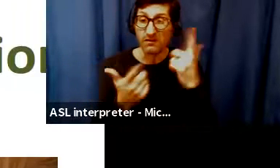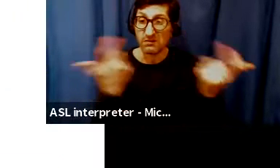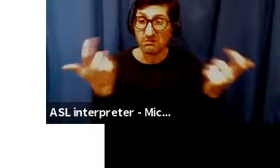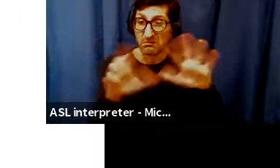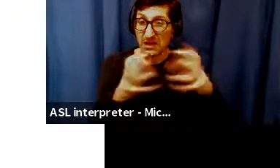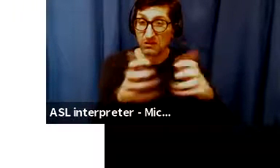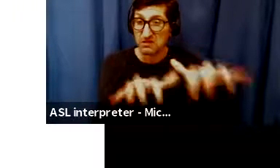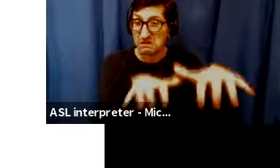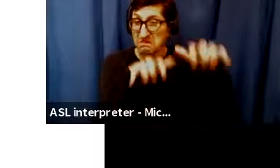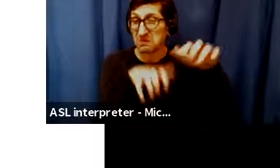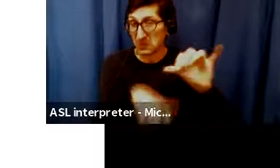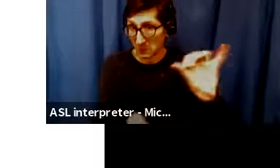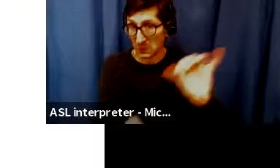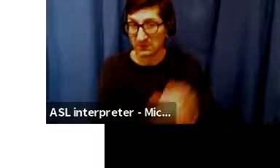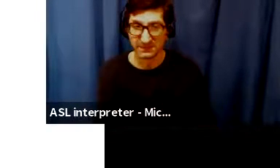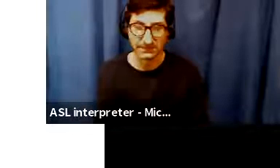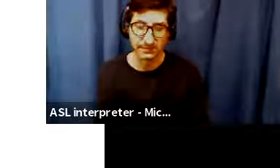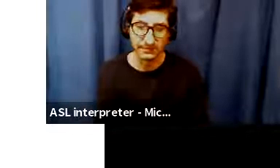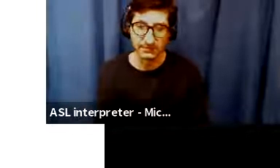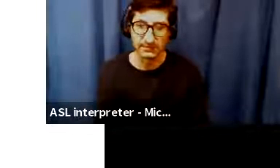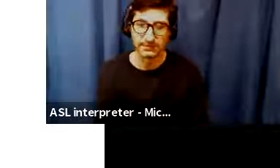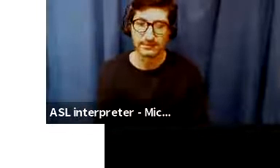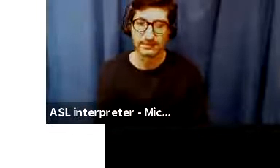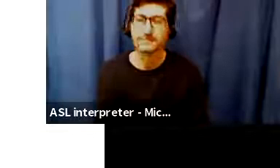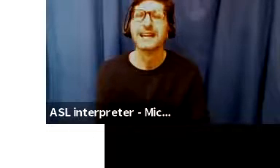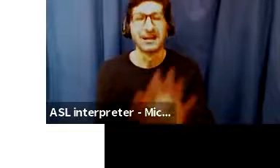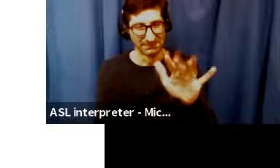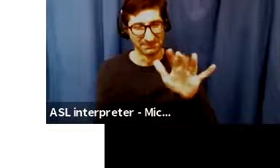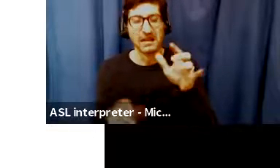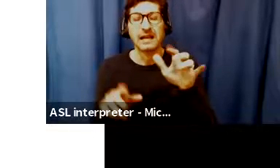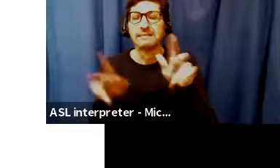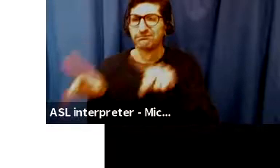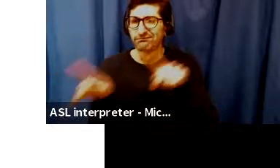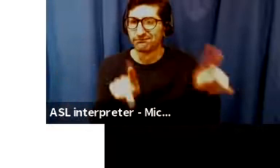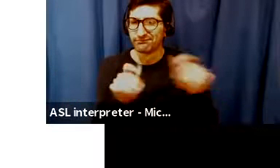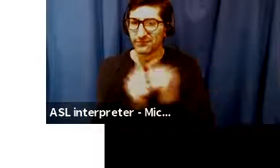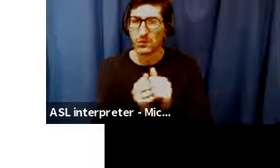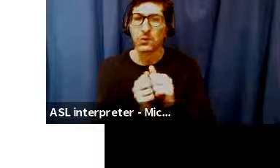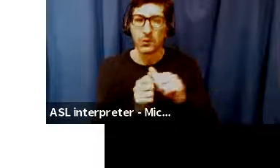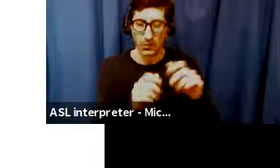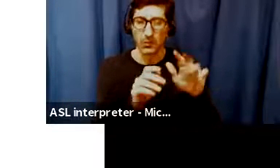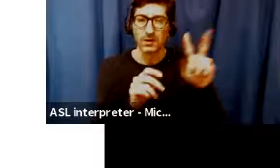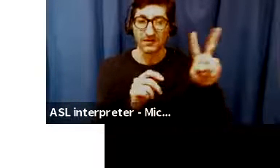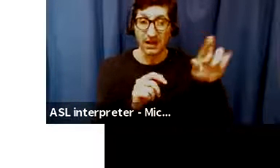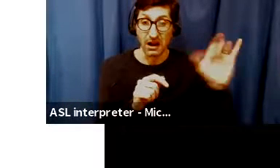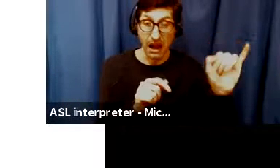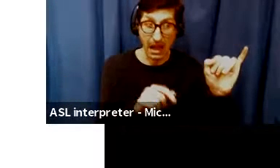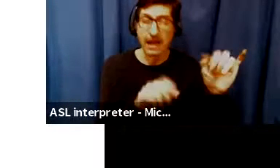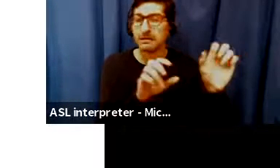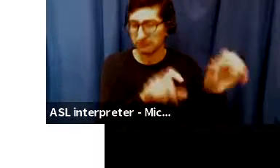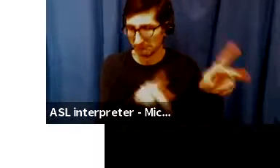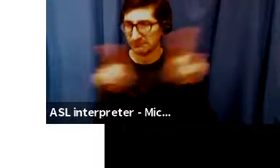as well. Just like with video remote interpreting, you can have remote cart. And